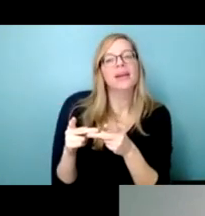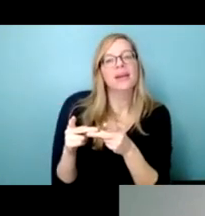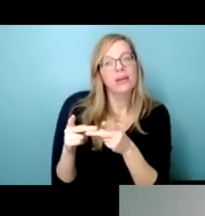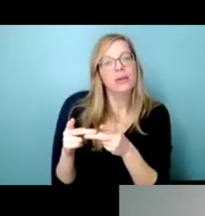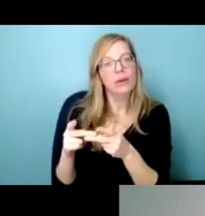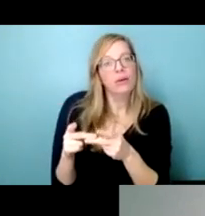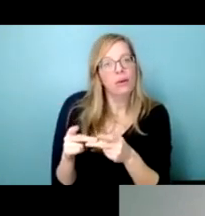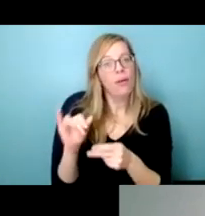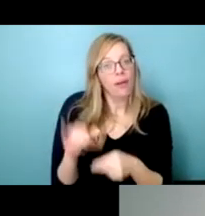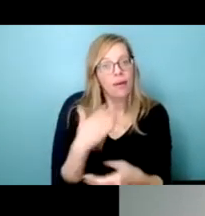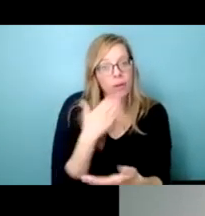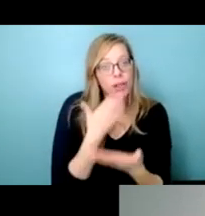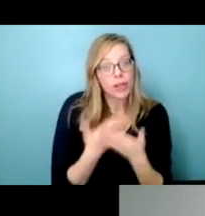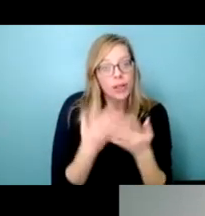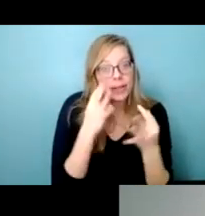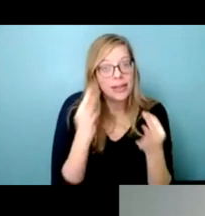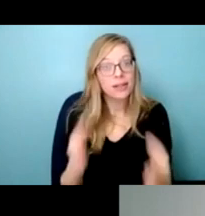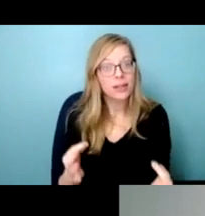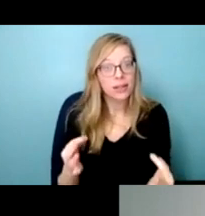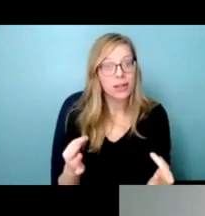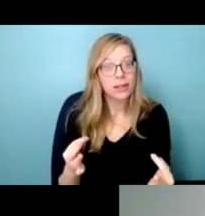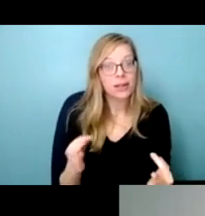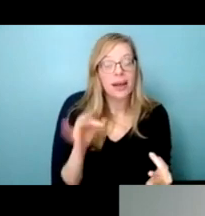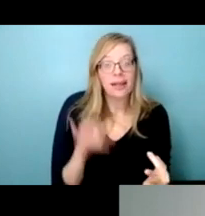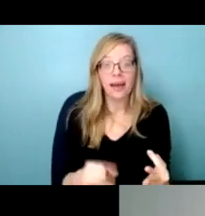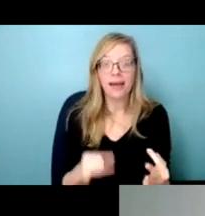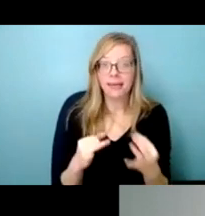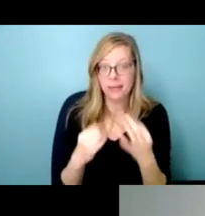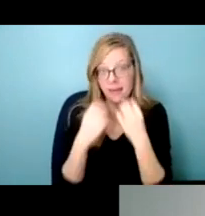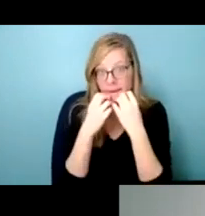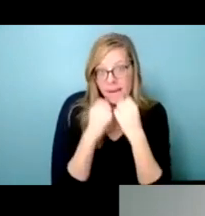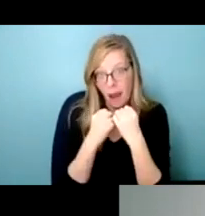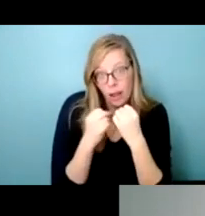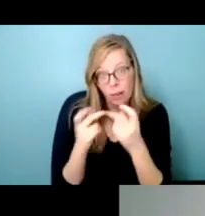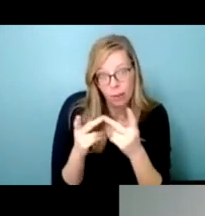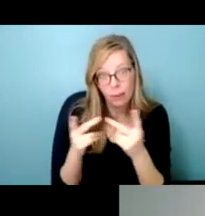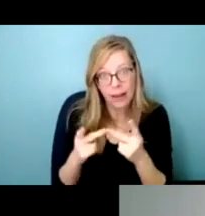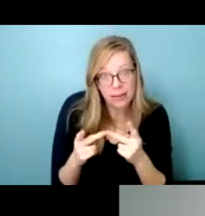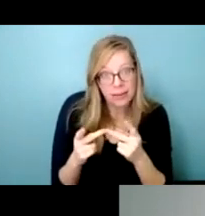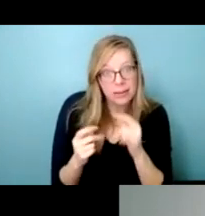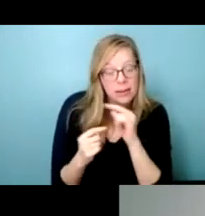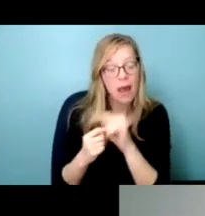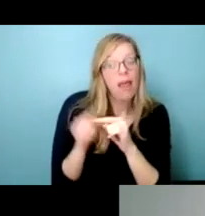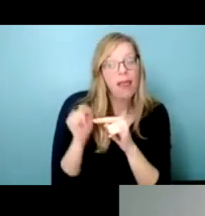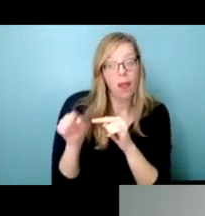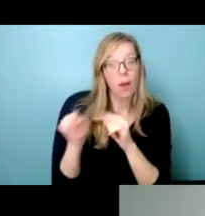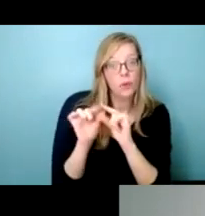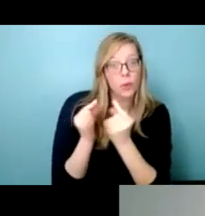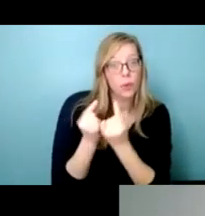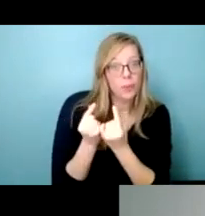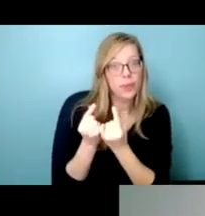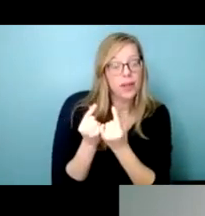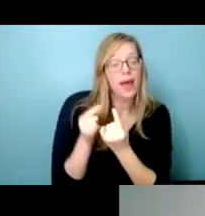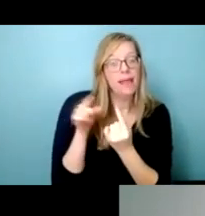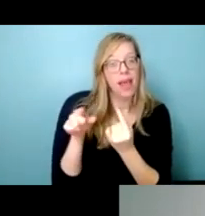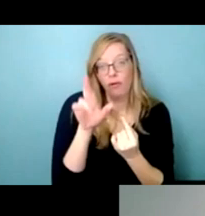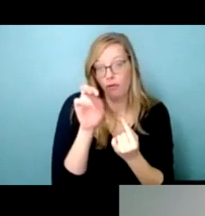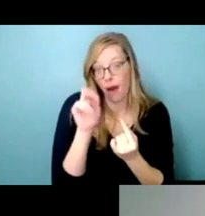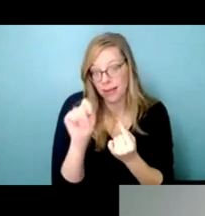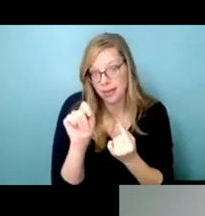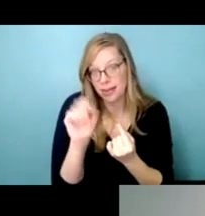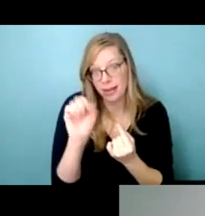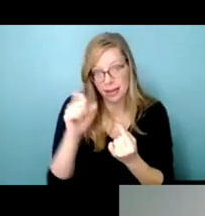It was a good decision, and it's a valuable place because not only do the groups who rent space at the Eco